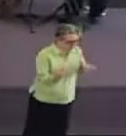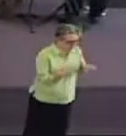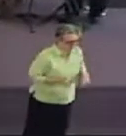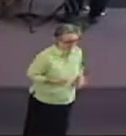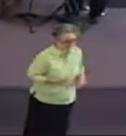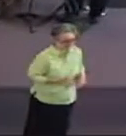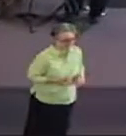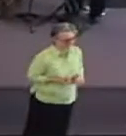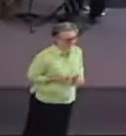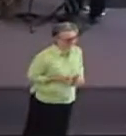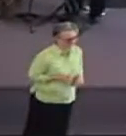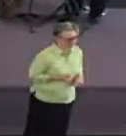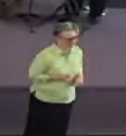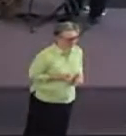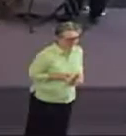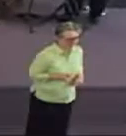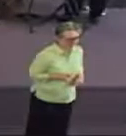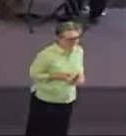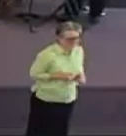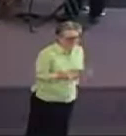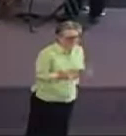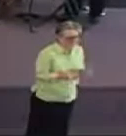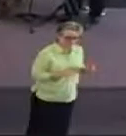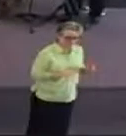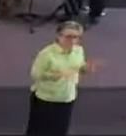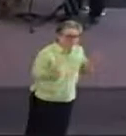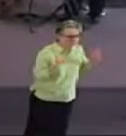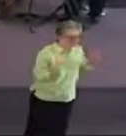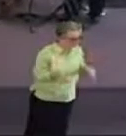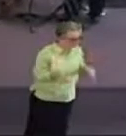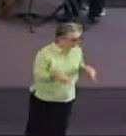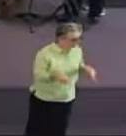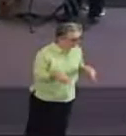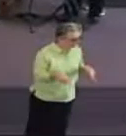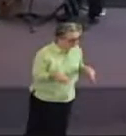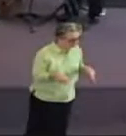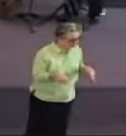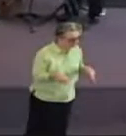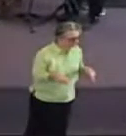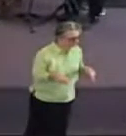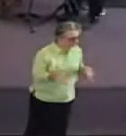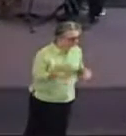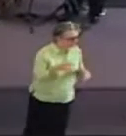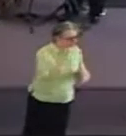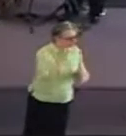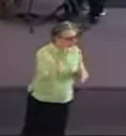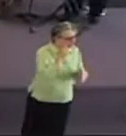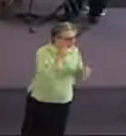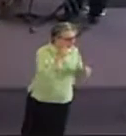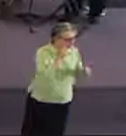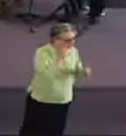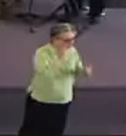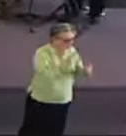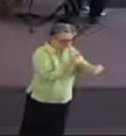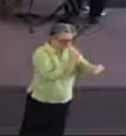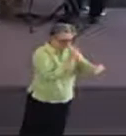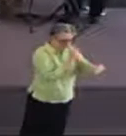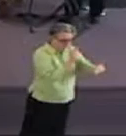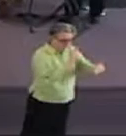then what happened was, is the prophet came and he said, I send him to